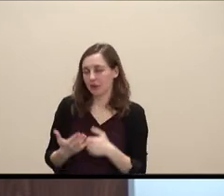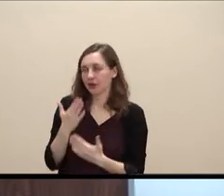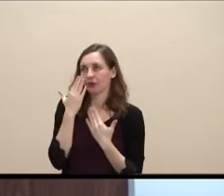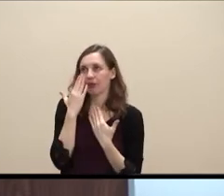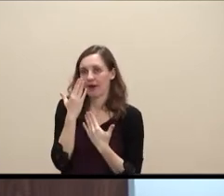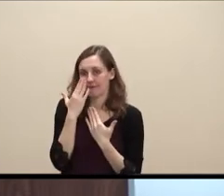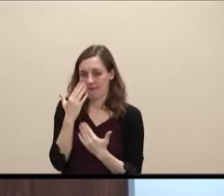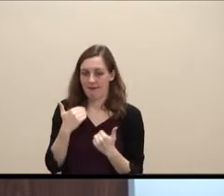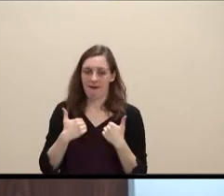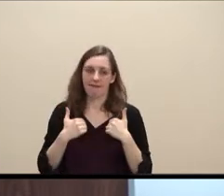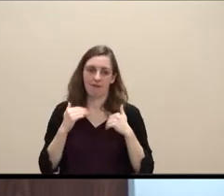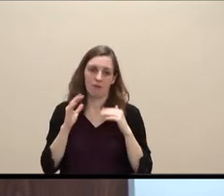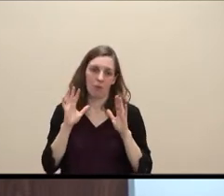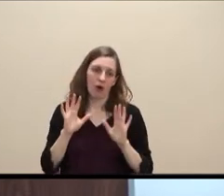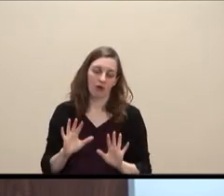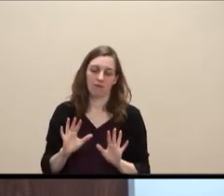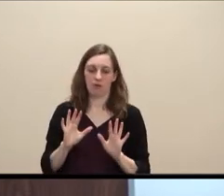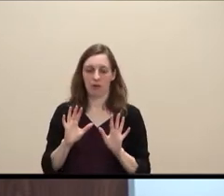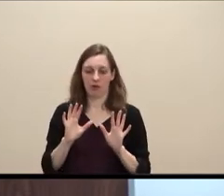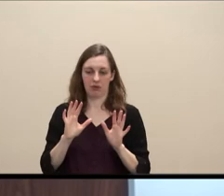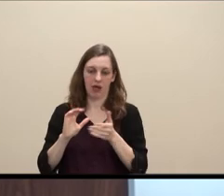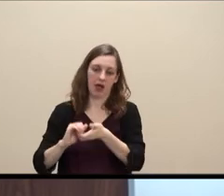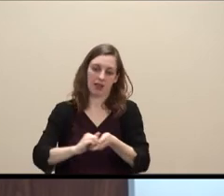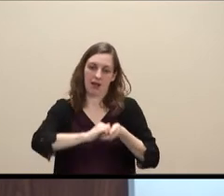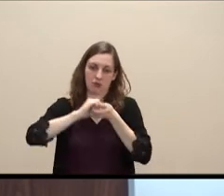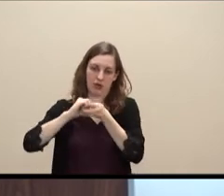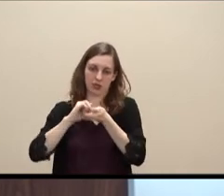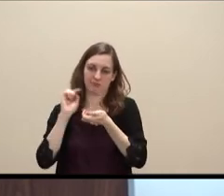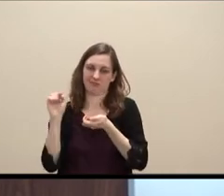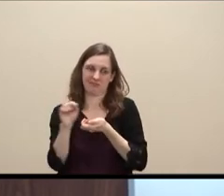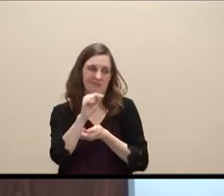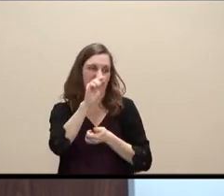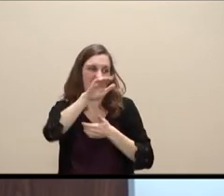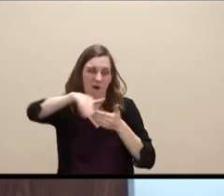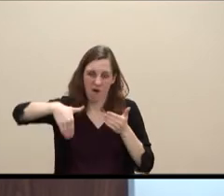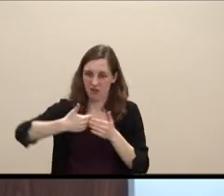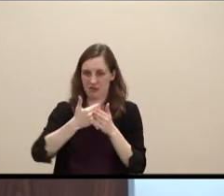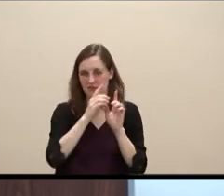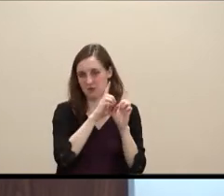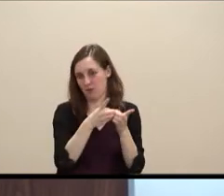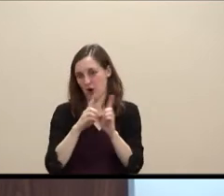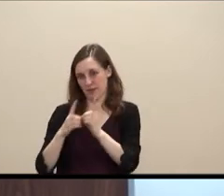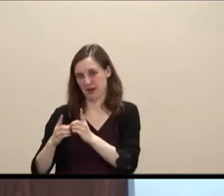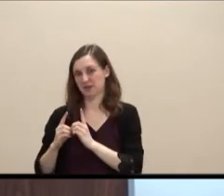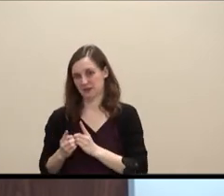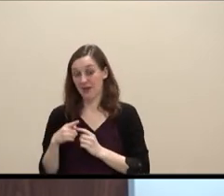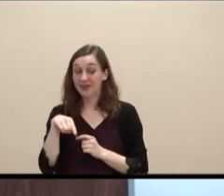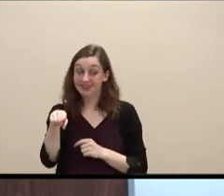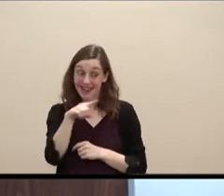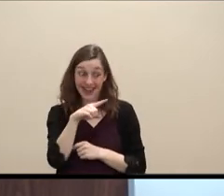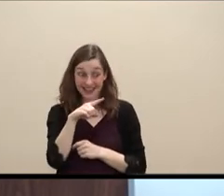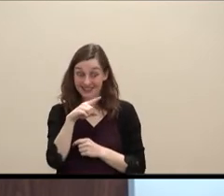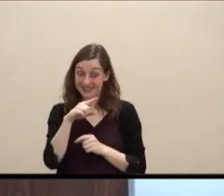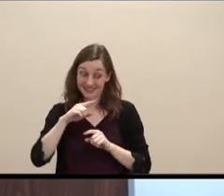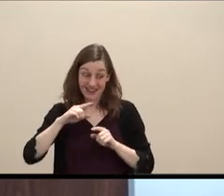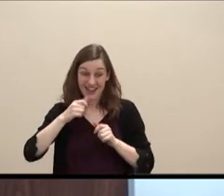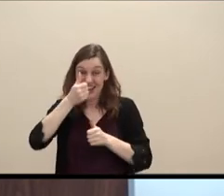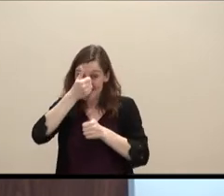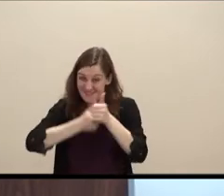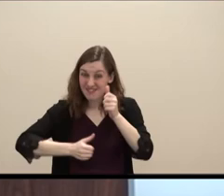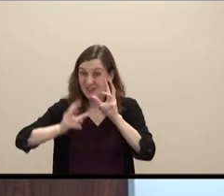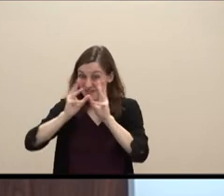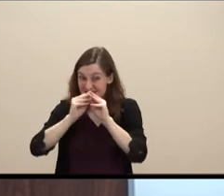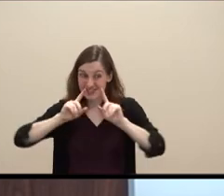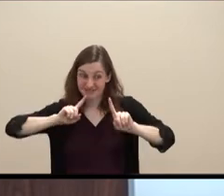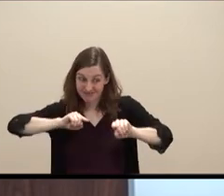have a wonderful collaboration with every department. They attend every meeting. You know, our chief of staff is